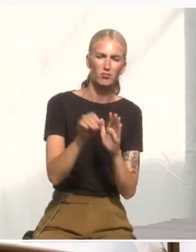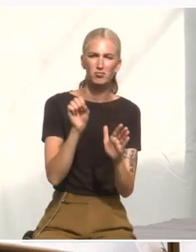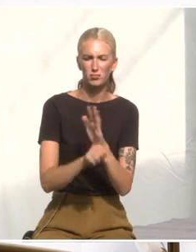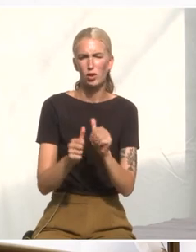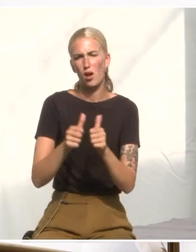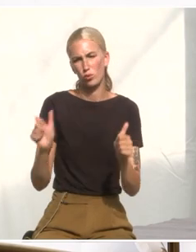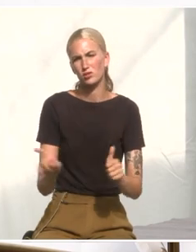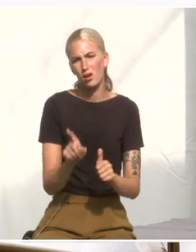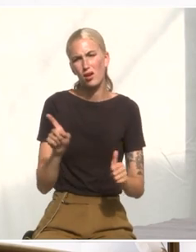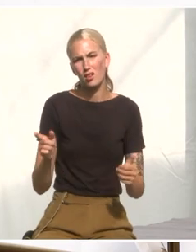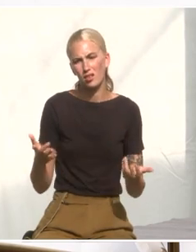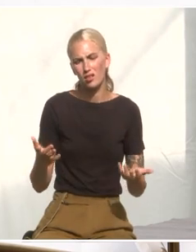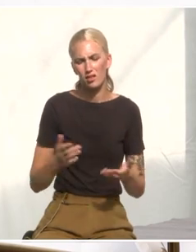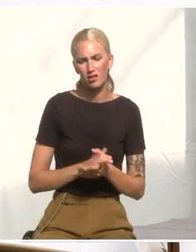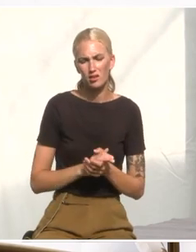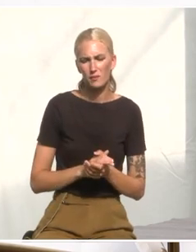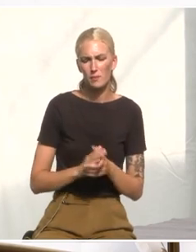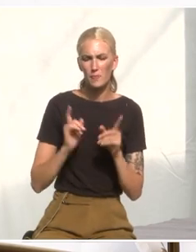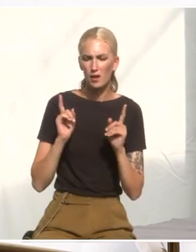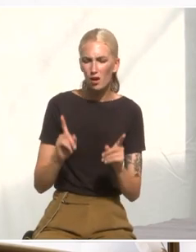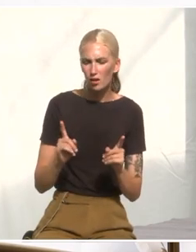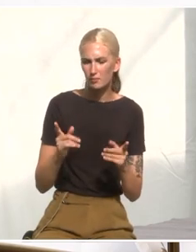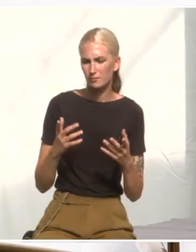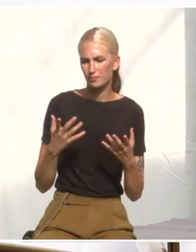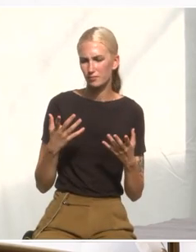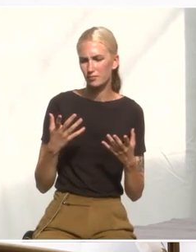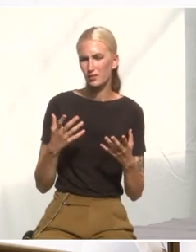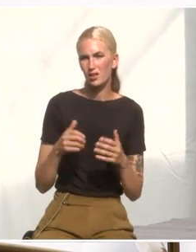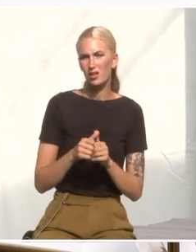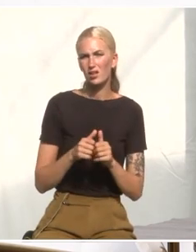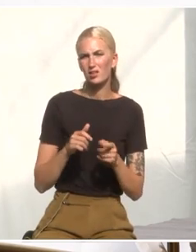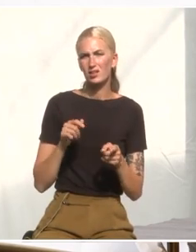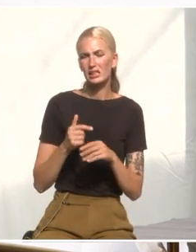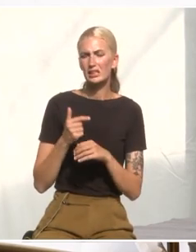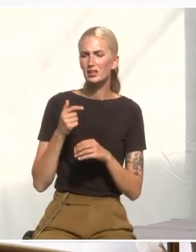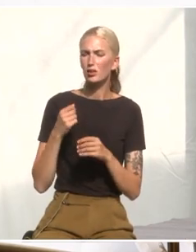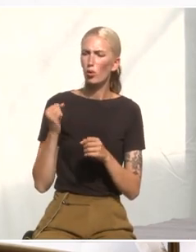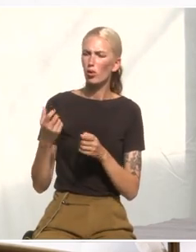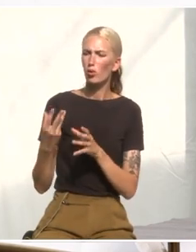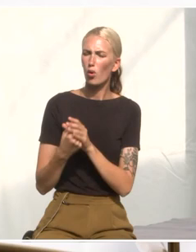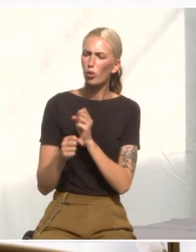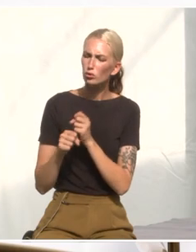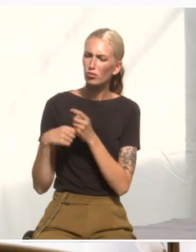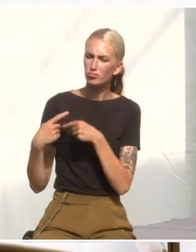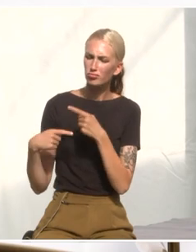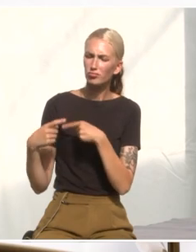divorce. But after working with divorces for 10 years, we began to notice